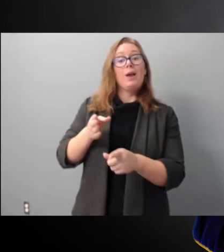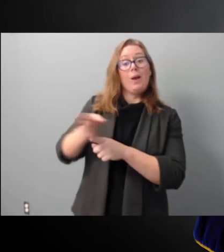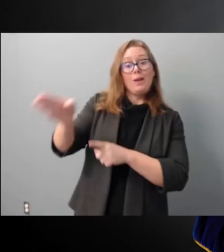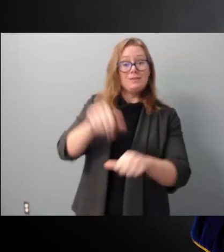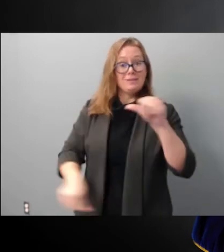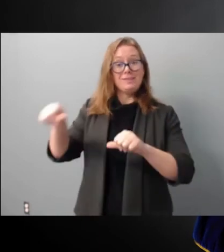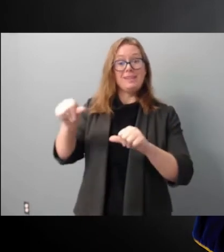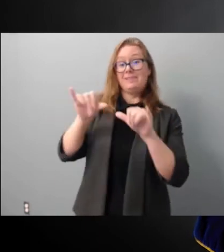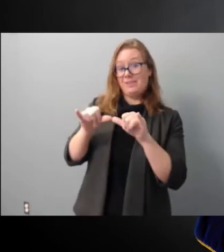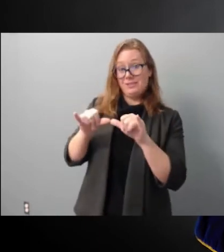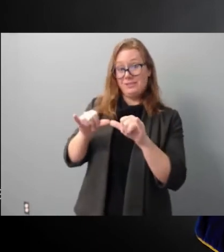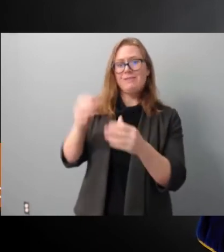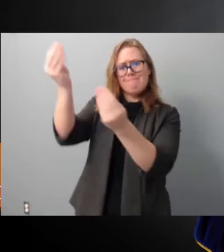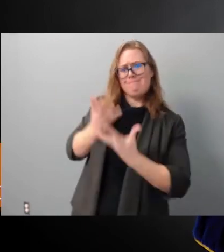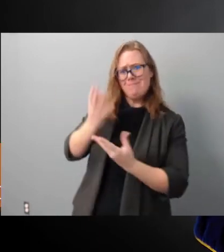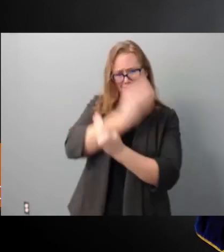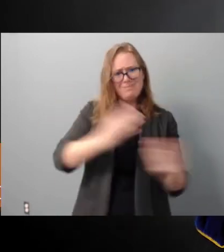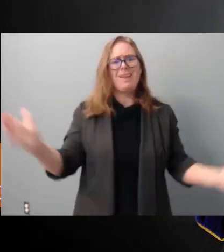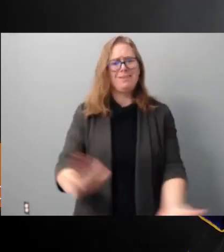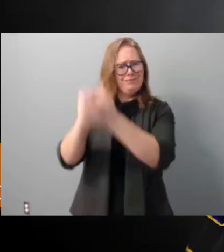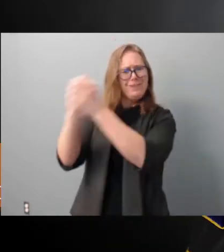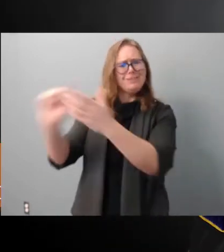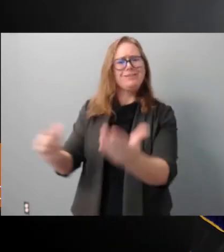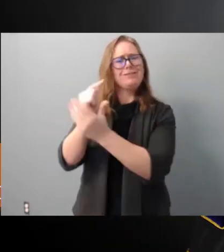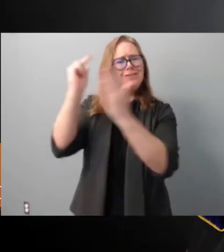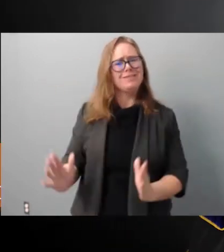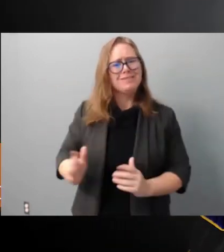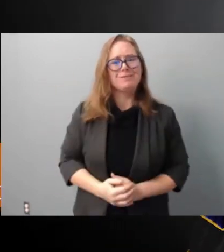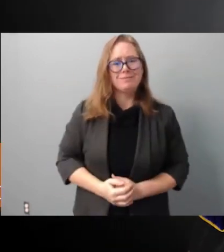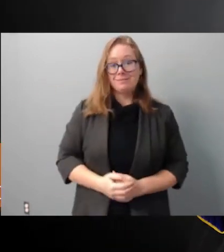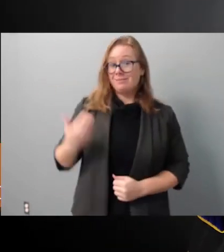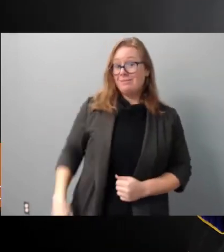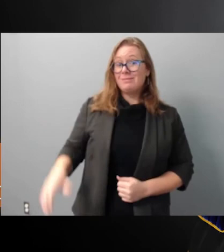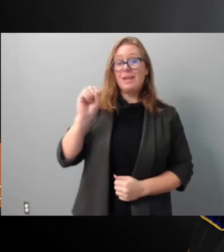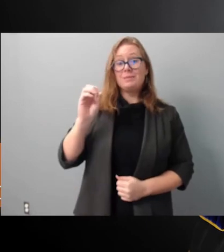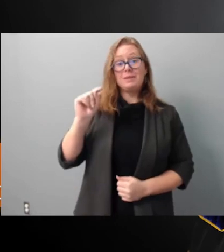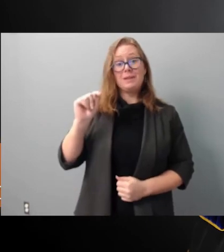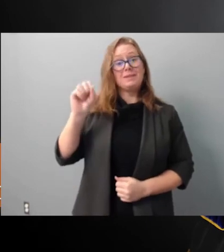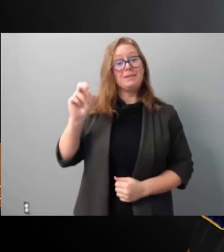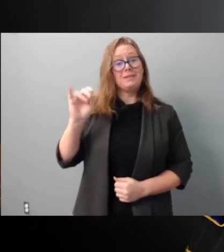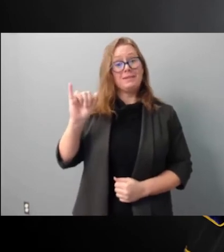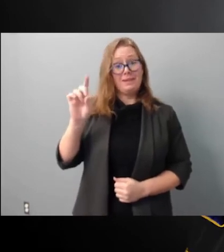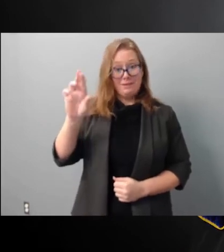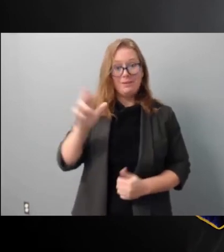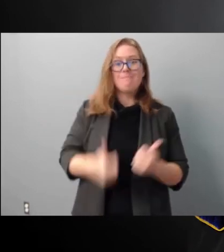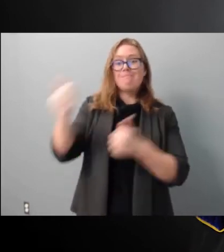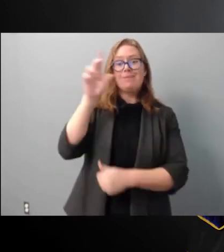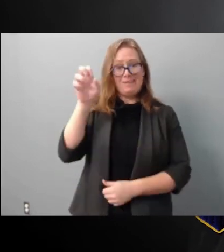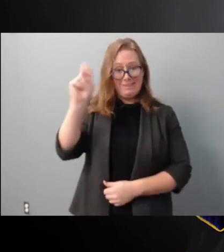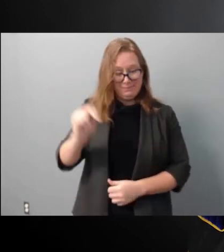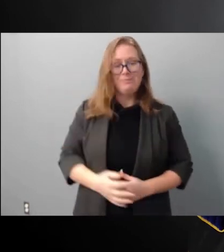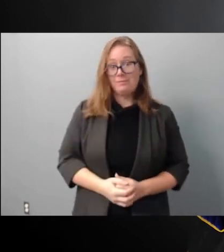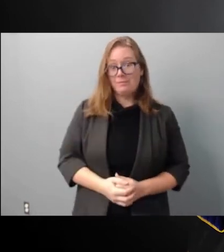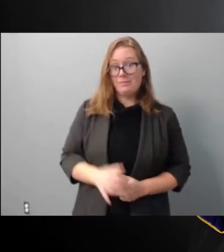ISU grads, congratulations from the College of Science and Engineering. I'm Scott Snyder and I'm Dean of the College. You have completed one of